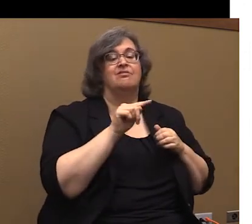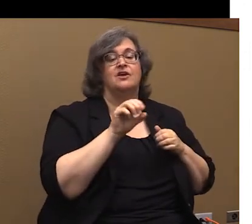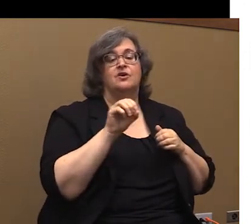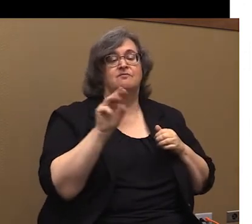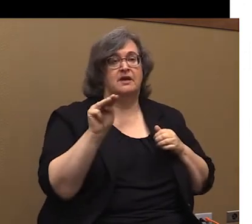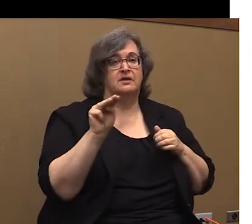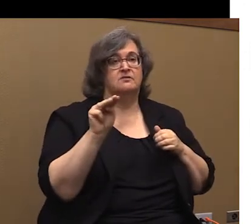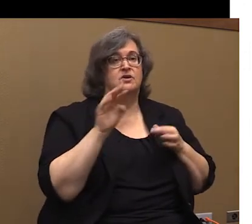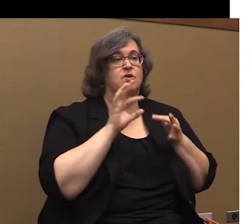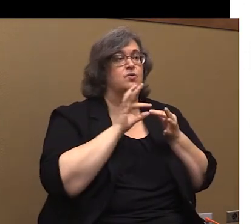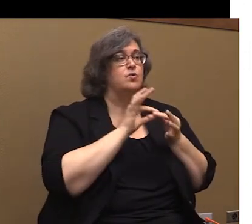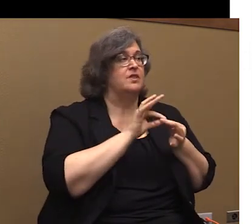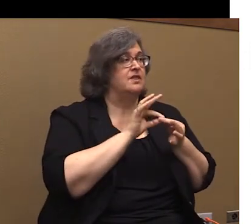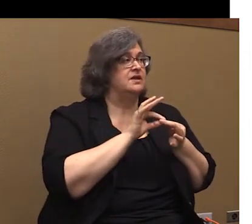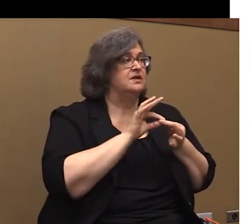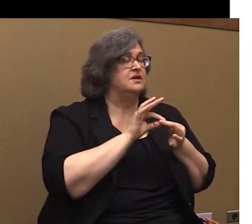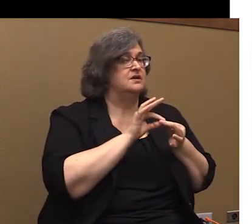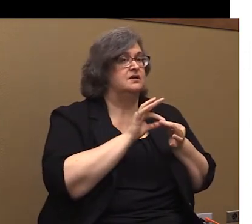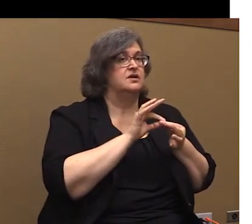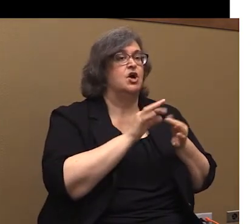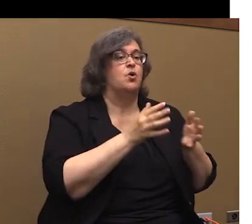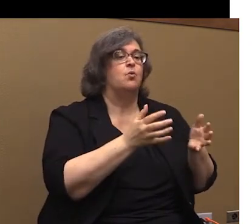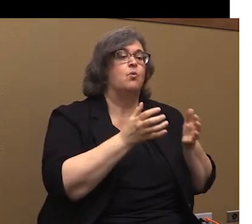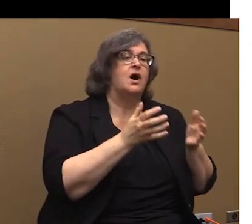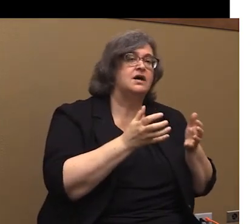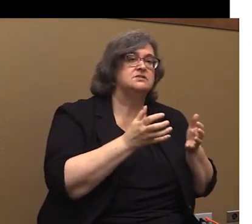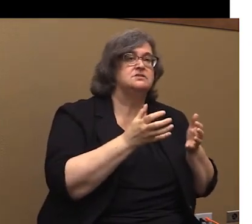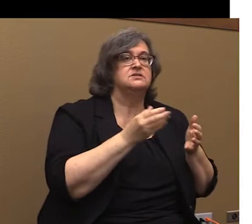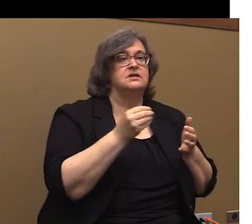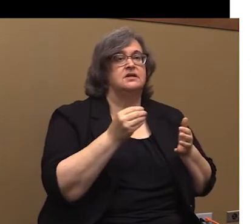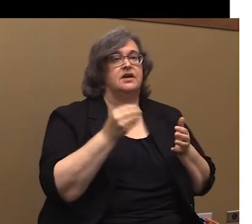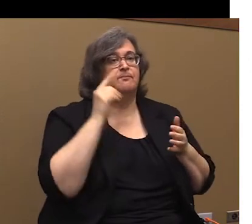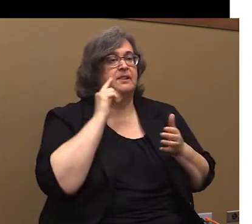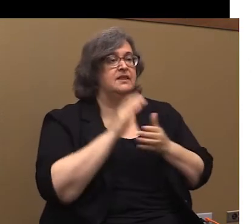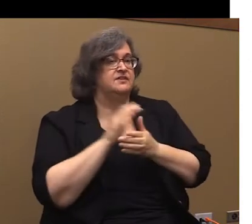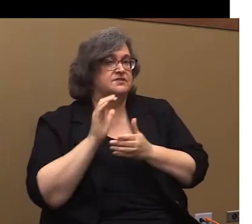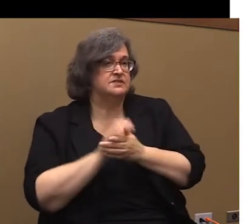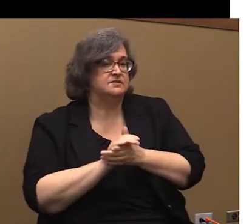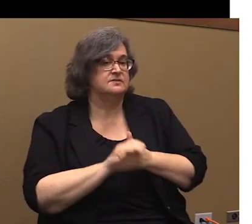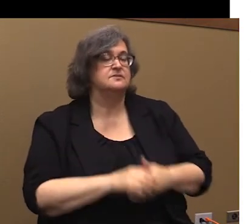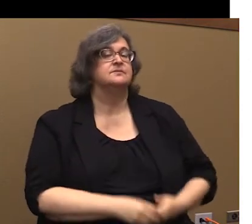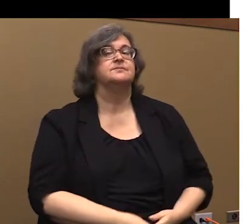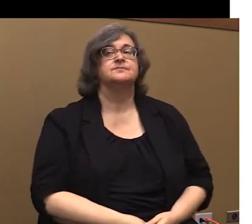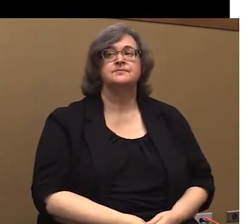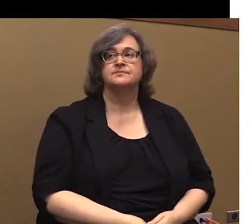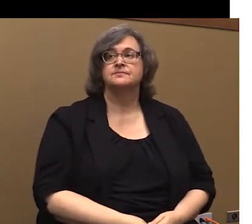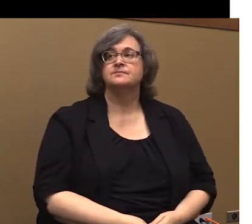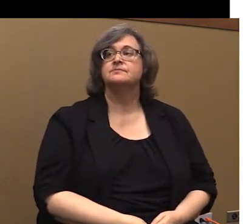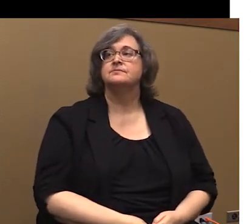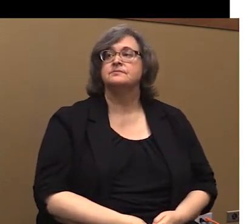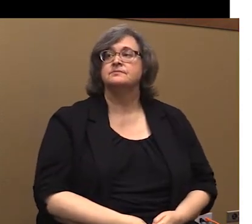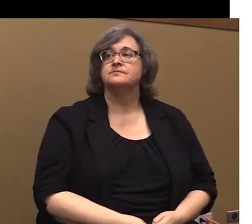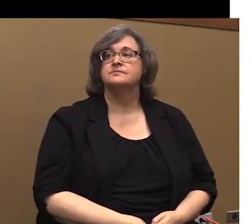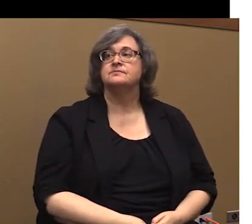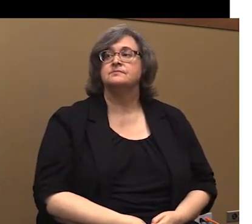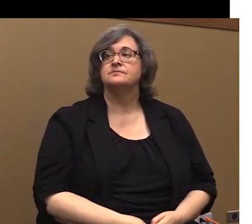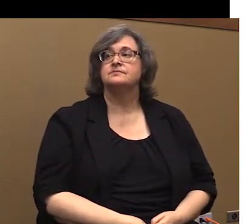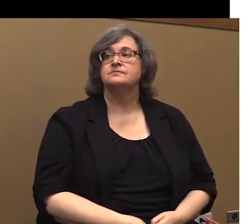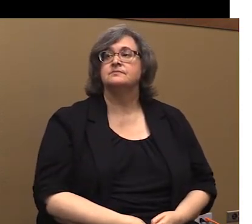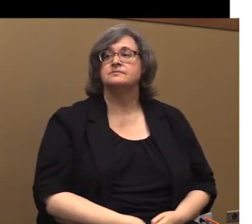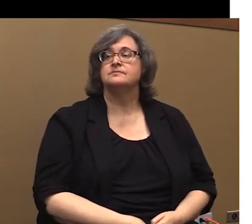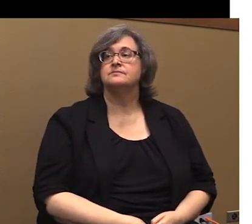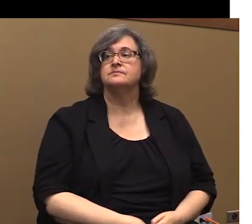had delays in theory of mind in the areas of wants and beliefs.